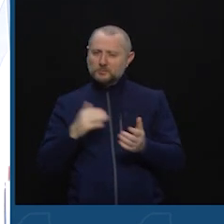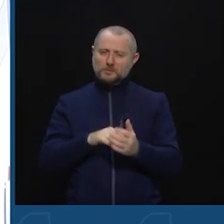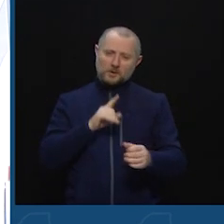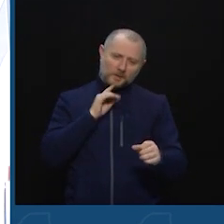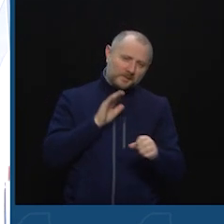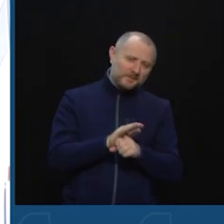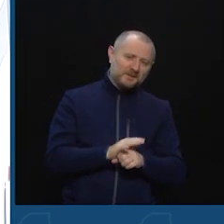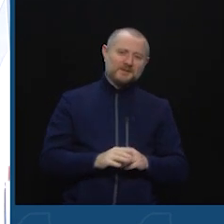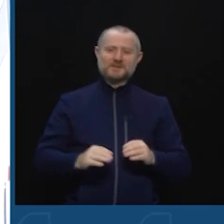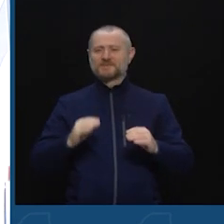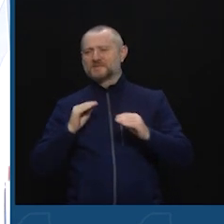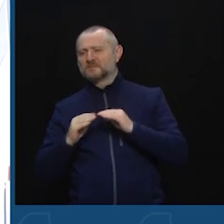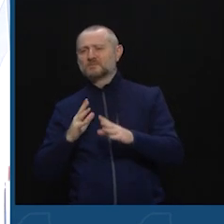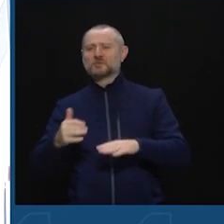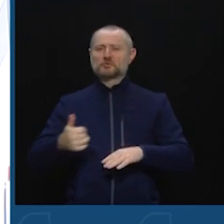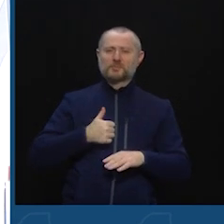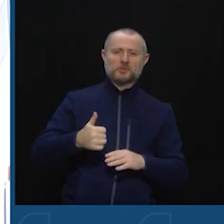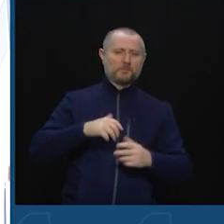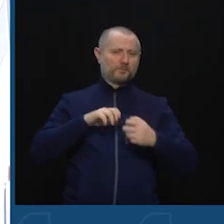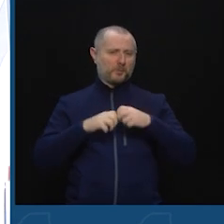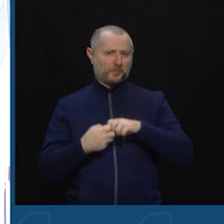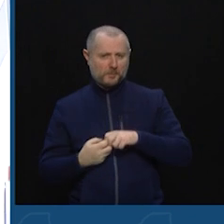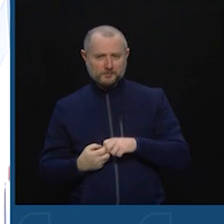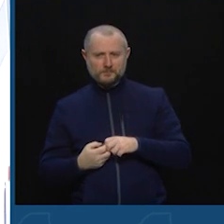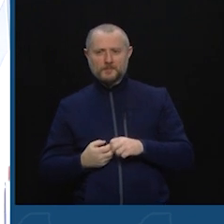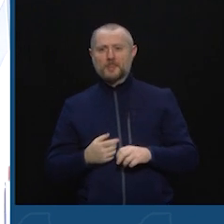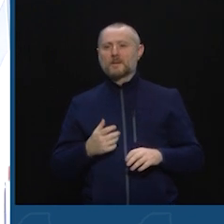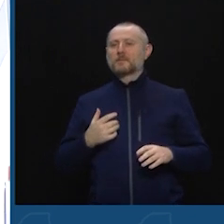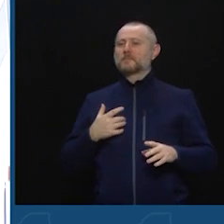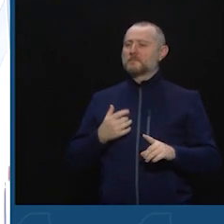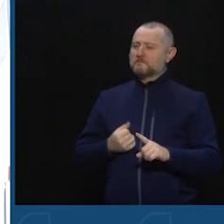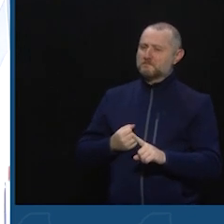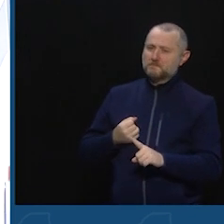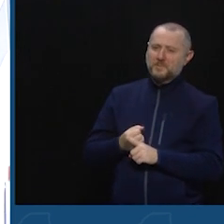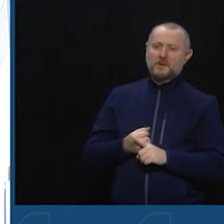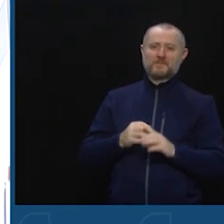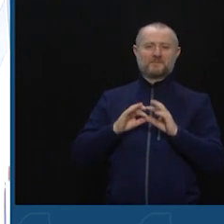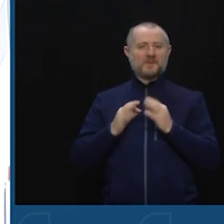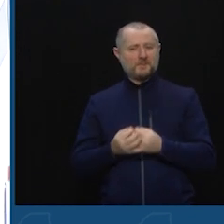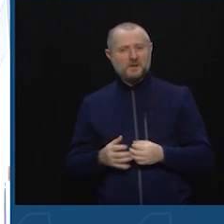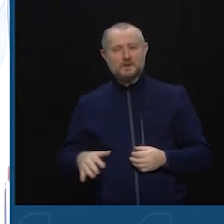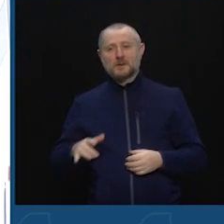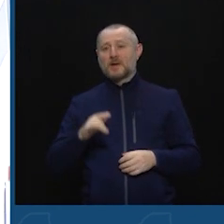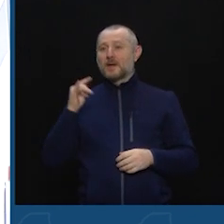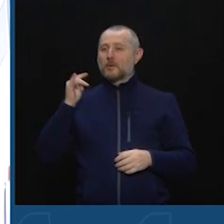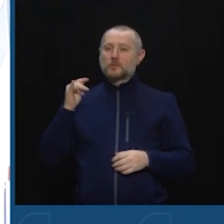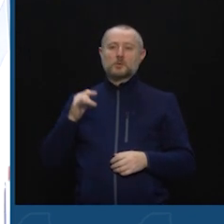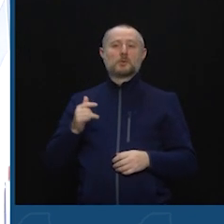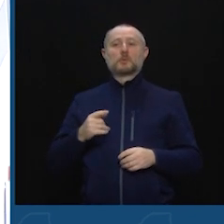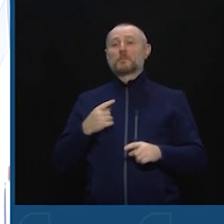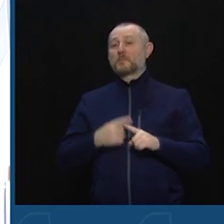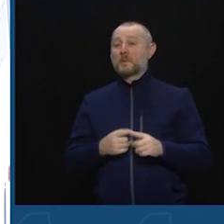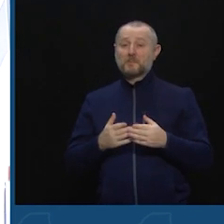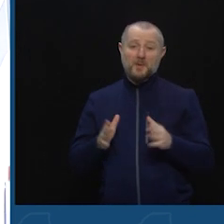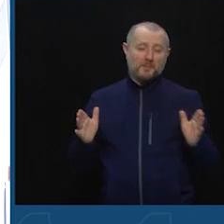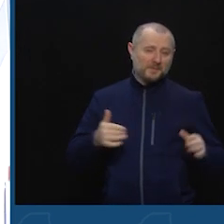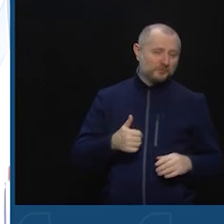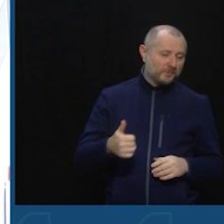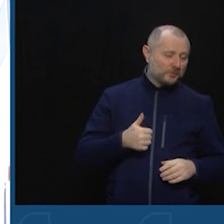fixing transportation problems that impact families, whether it's air travel or public